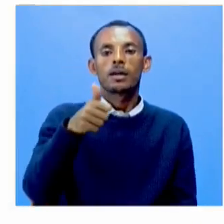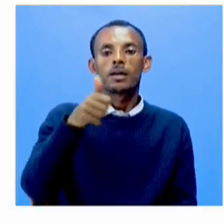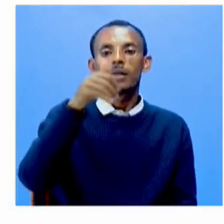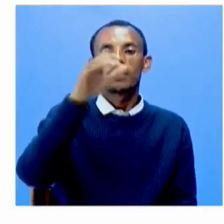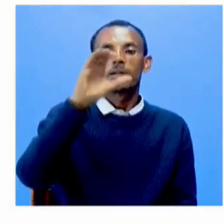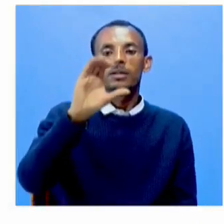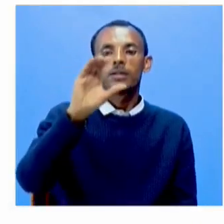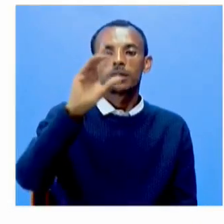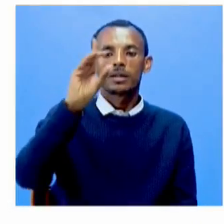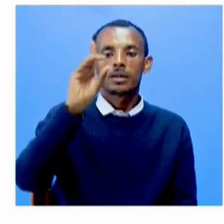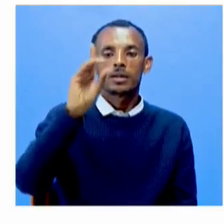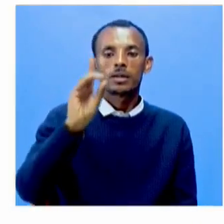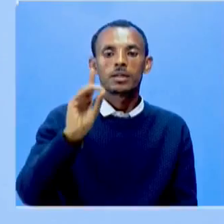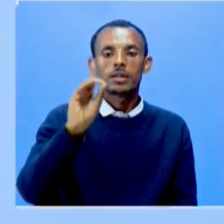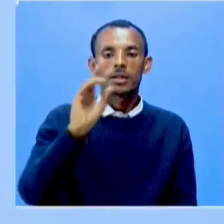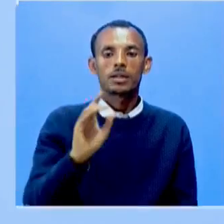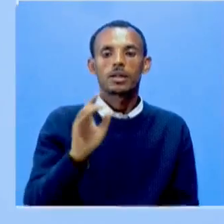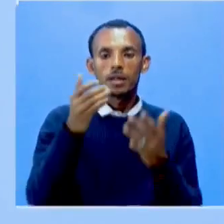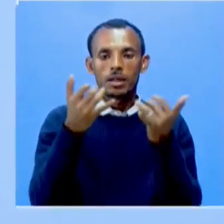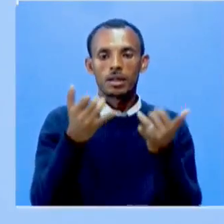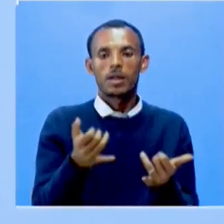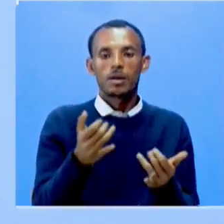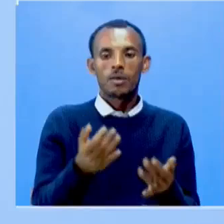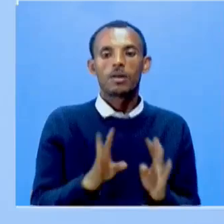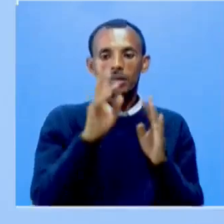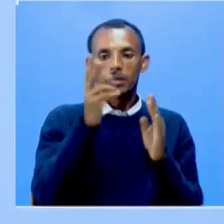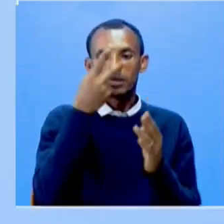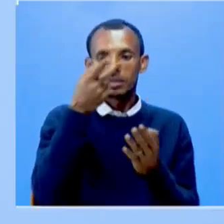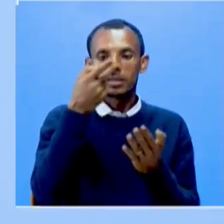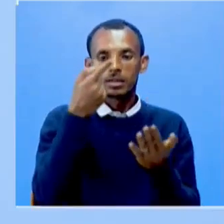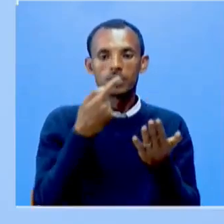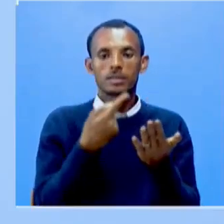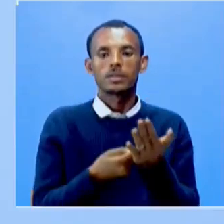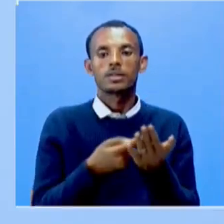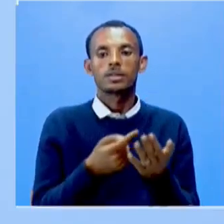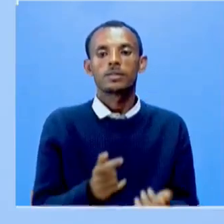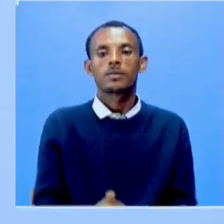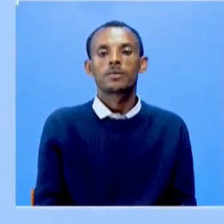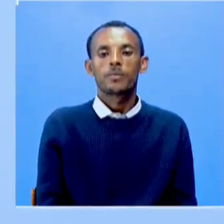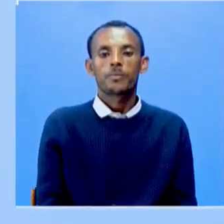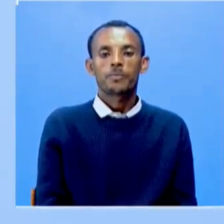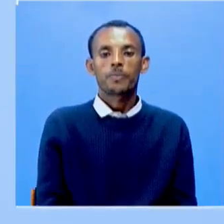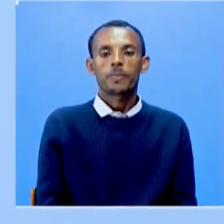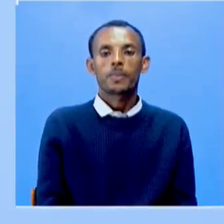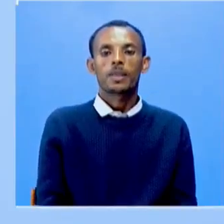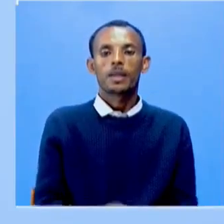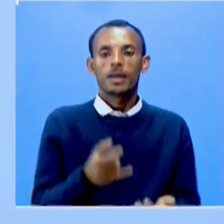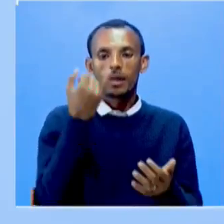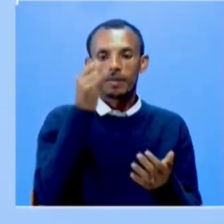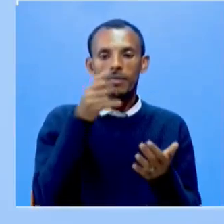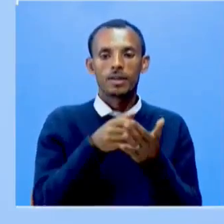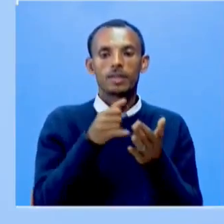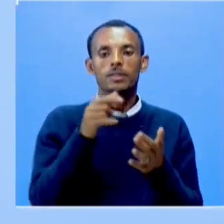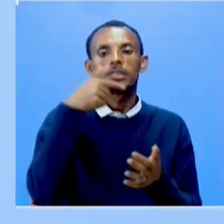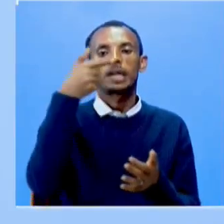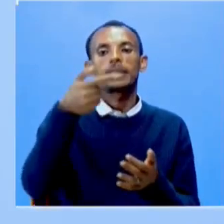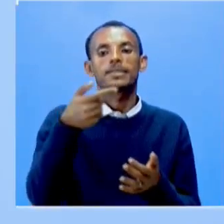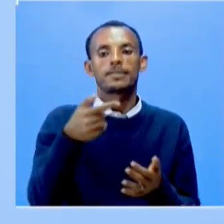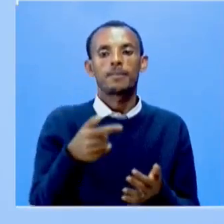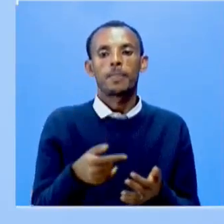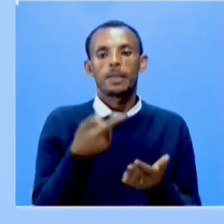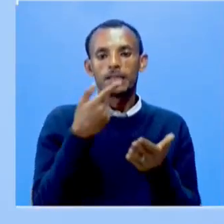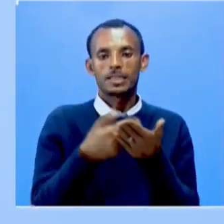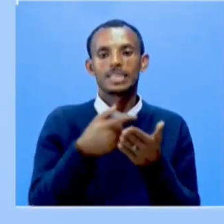ACD. Now let's see this. Here it says